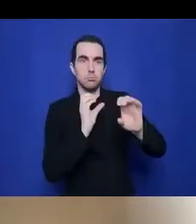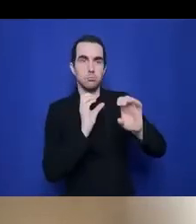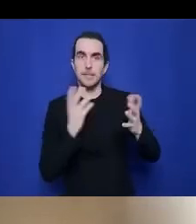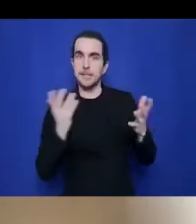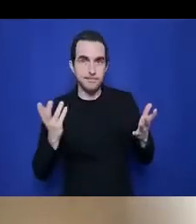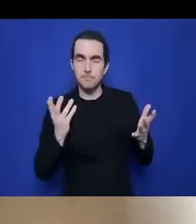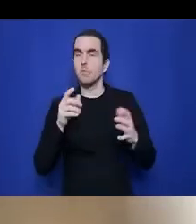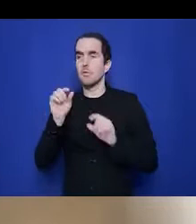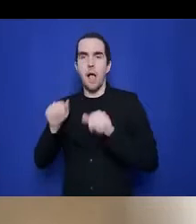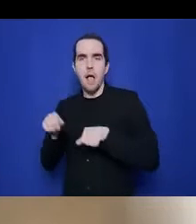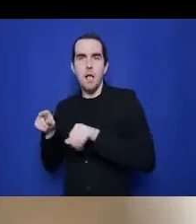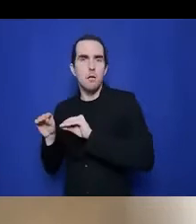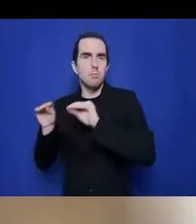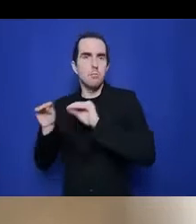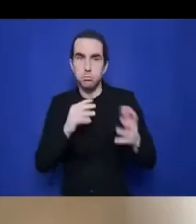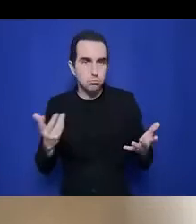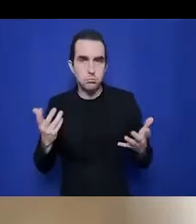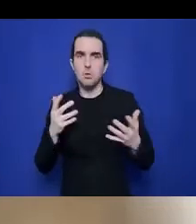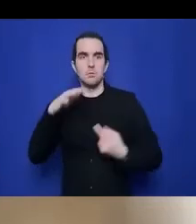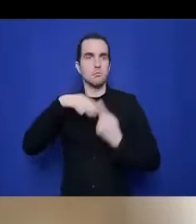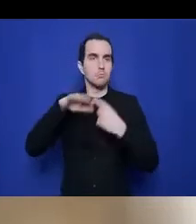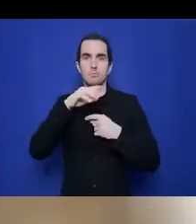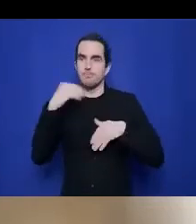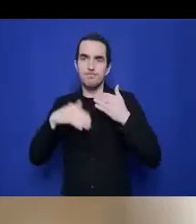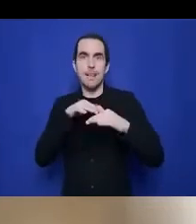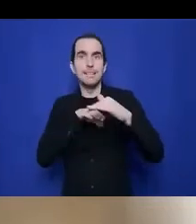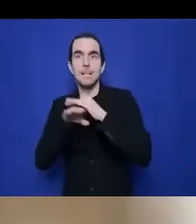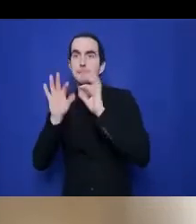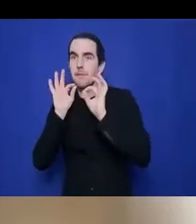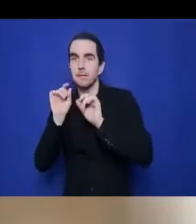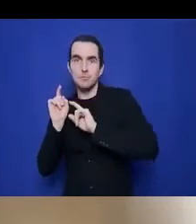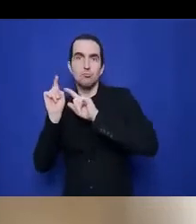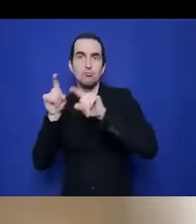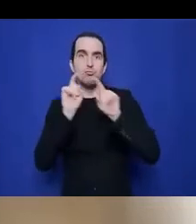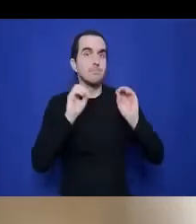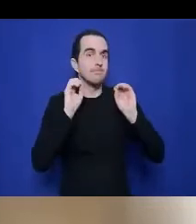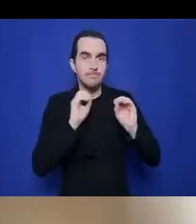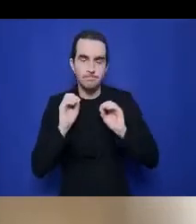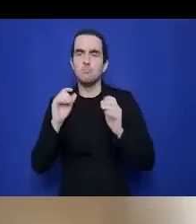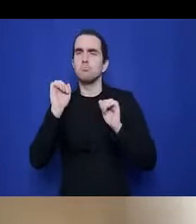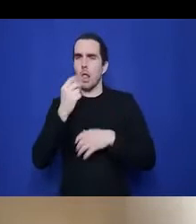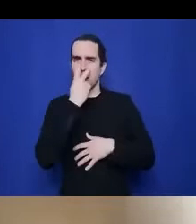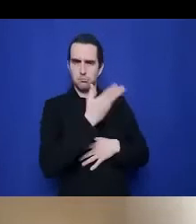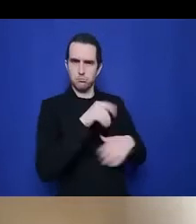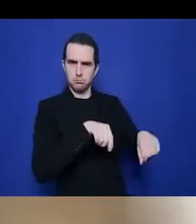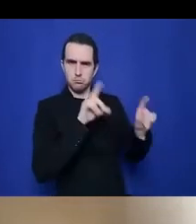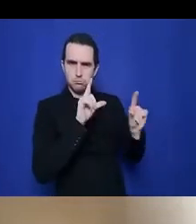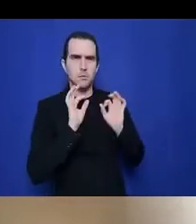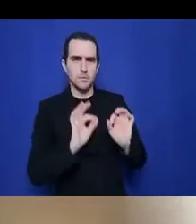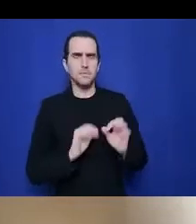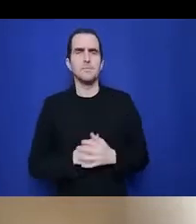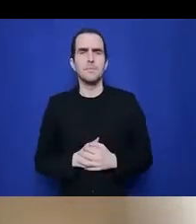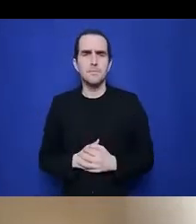Thank you. So some facts. Obesity rates for children in the US with disabilities